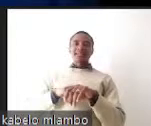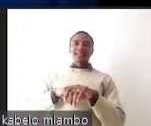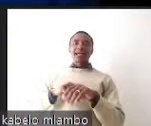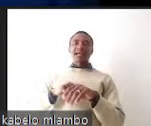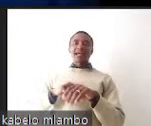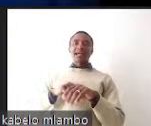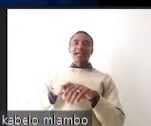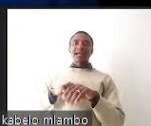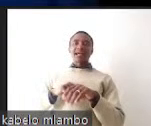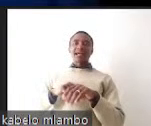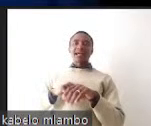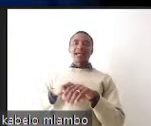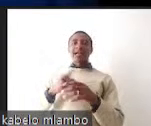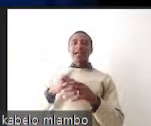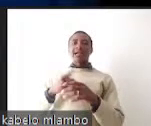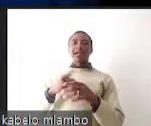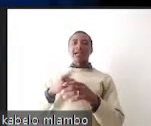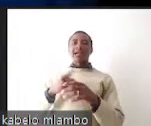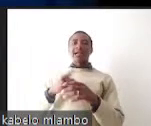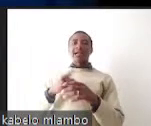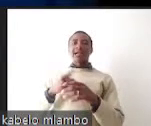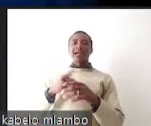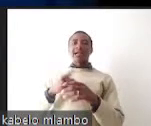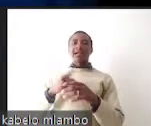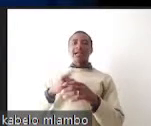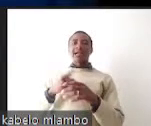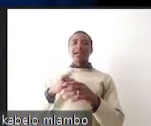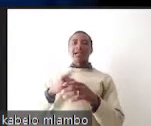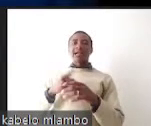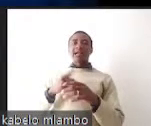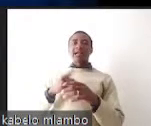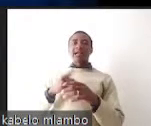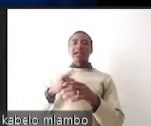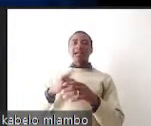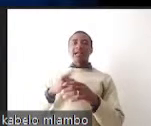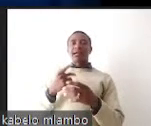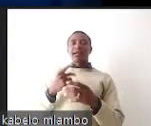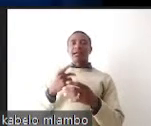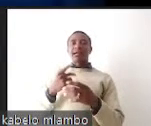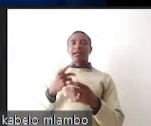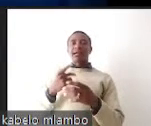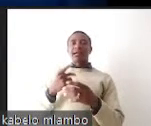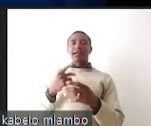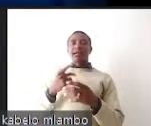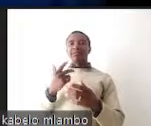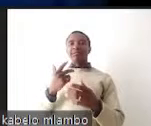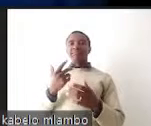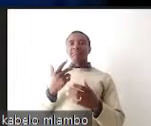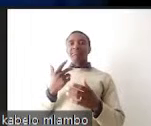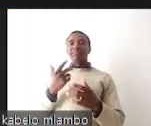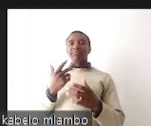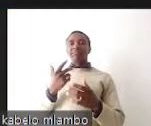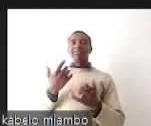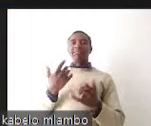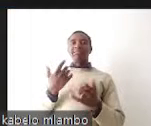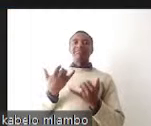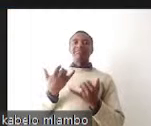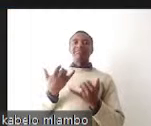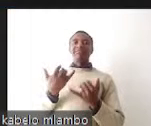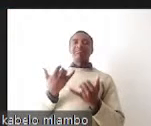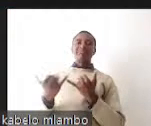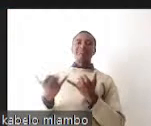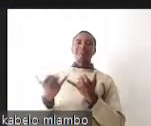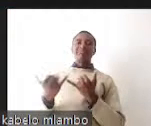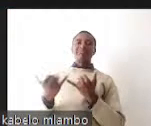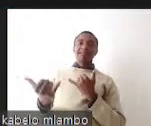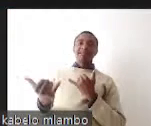agree on who will be sharing with the plenary the discussions from the breakaway session. Thanks, Mongez.